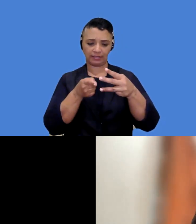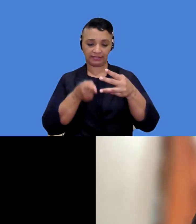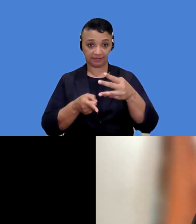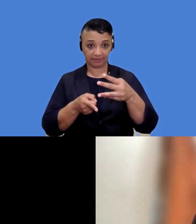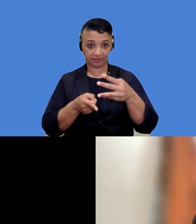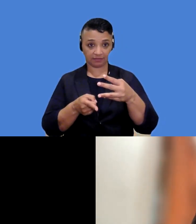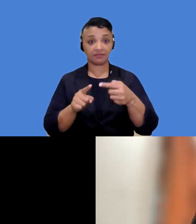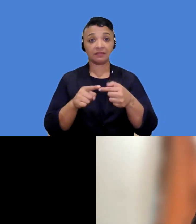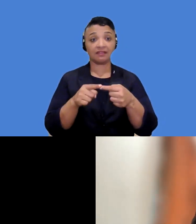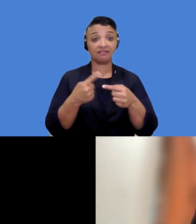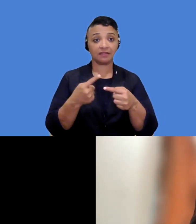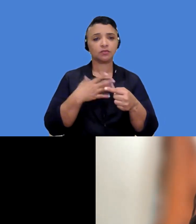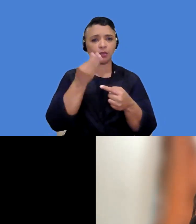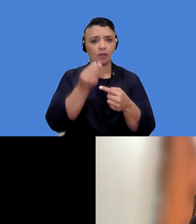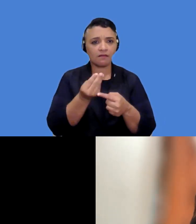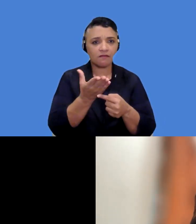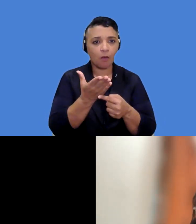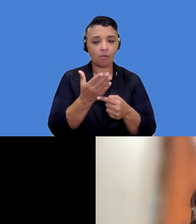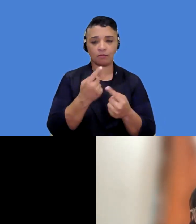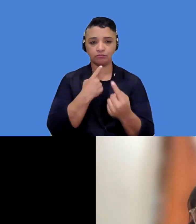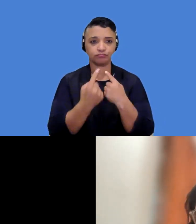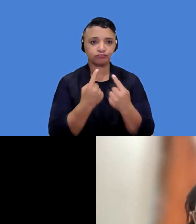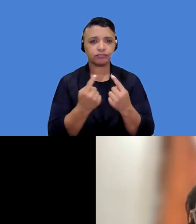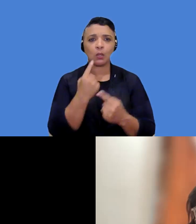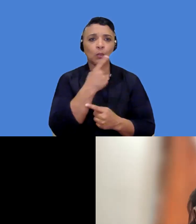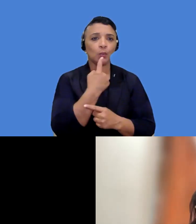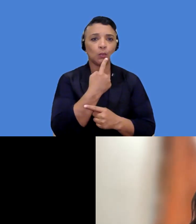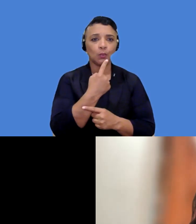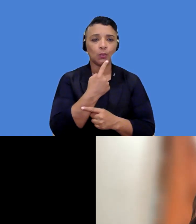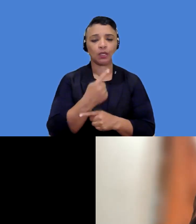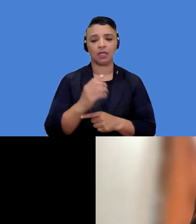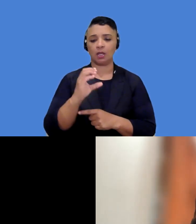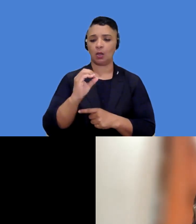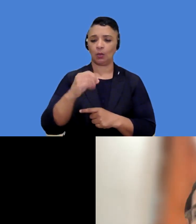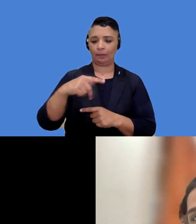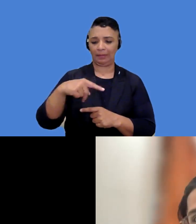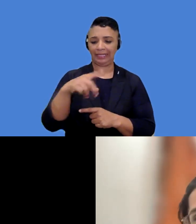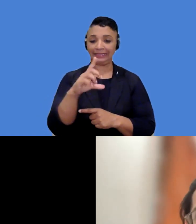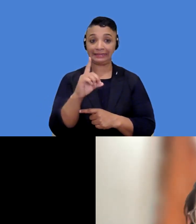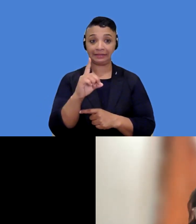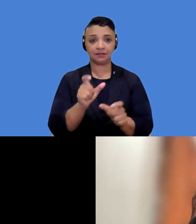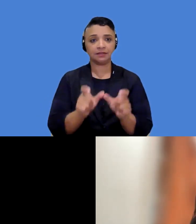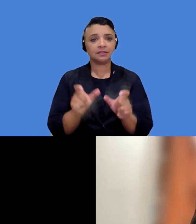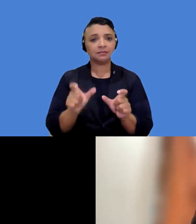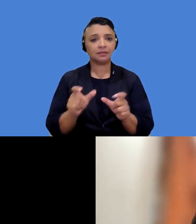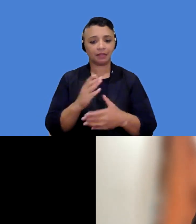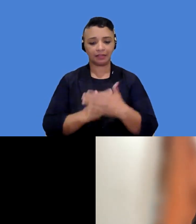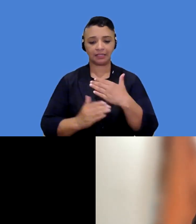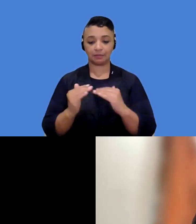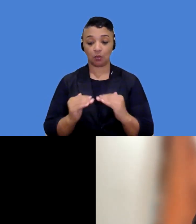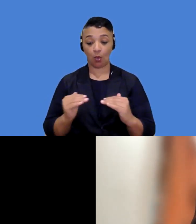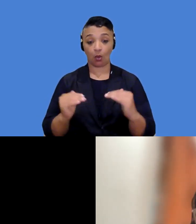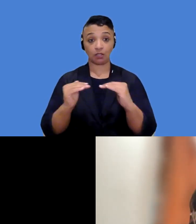and engage organizations of persons with disabilities, working both at national and subnational